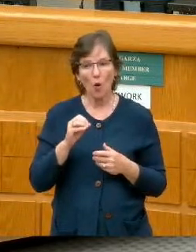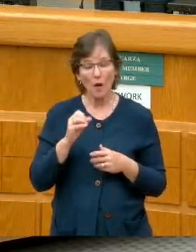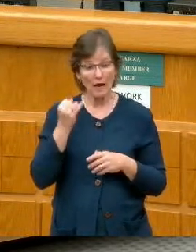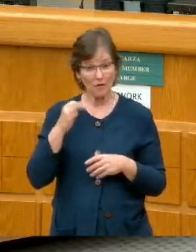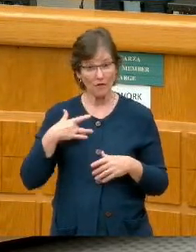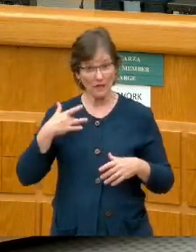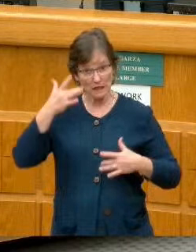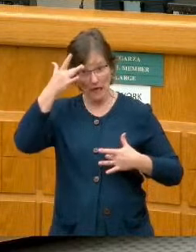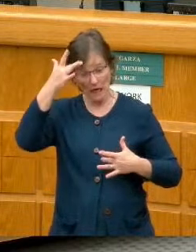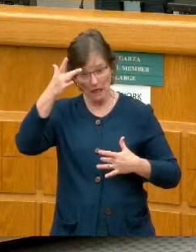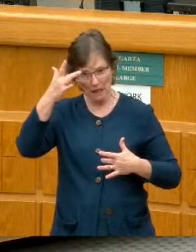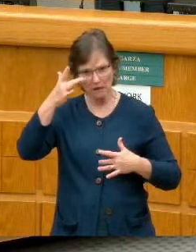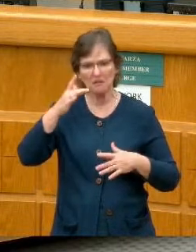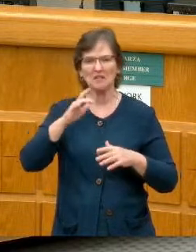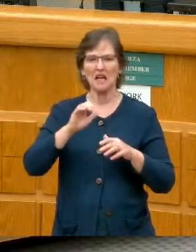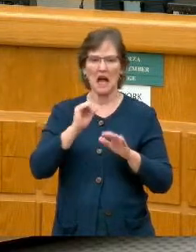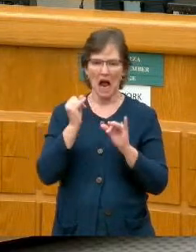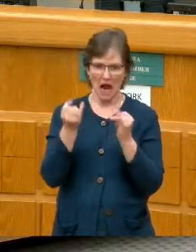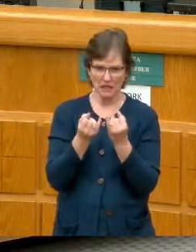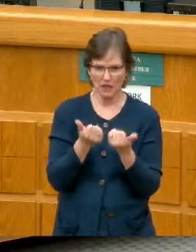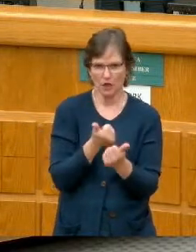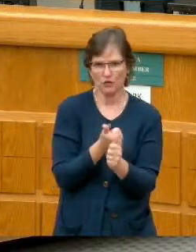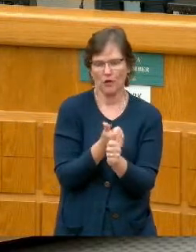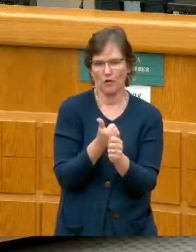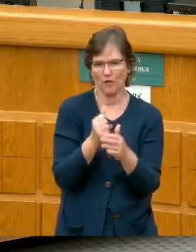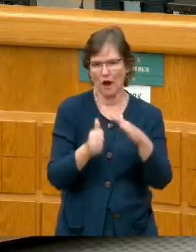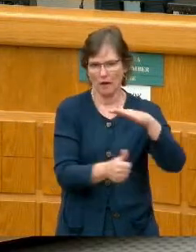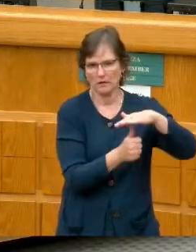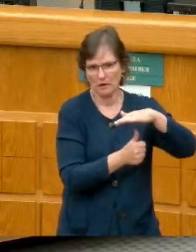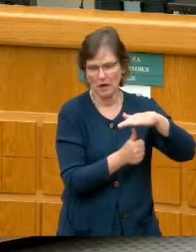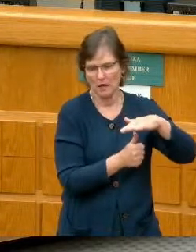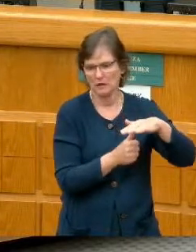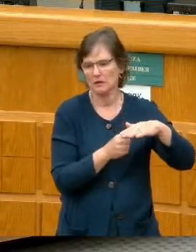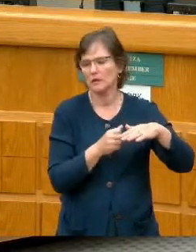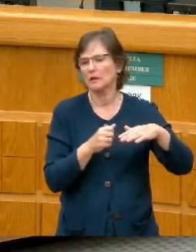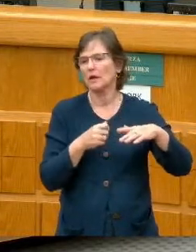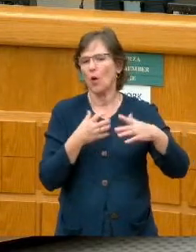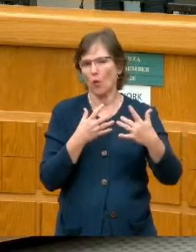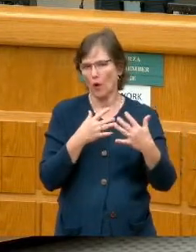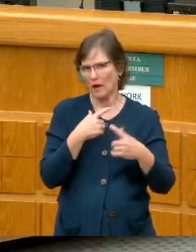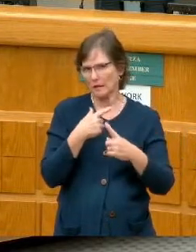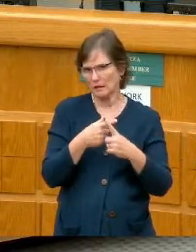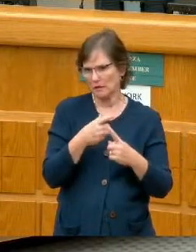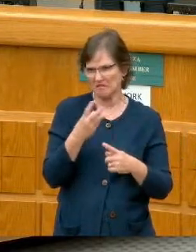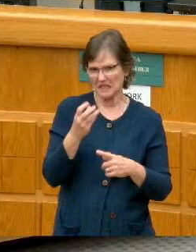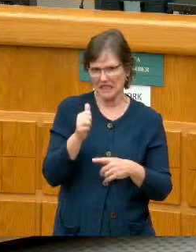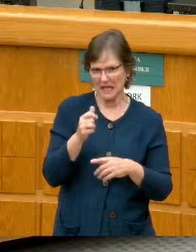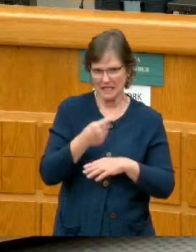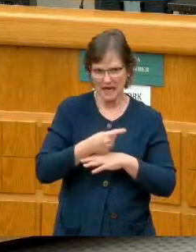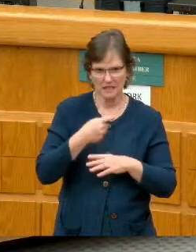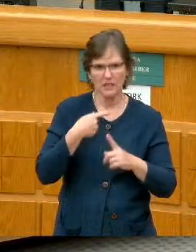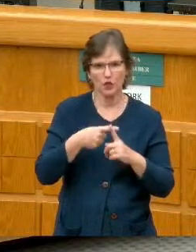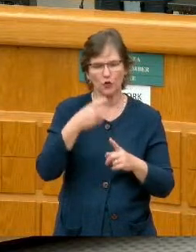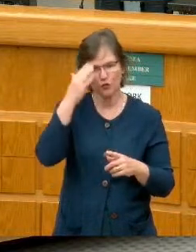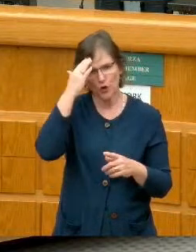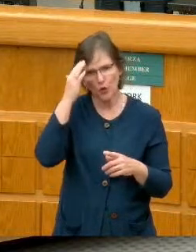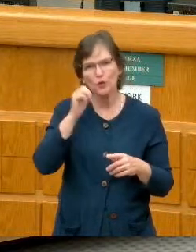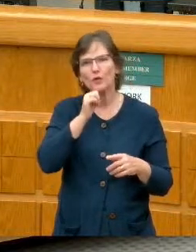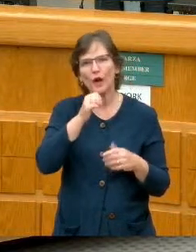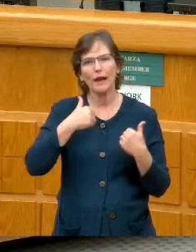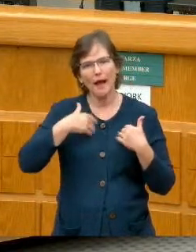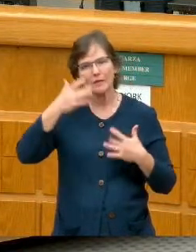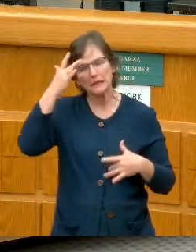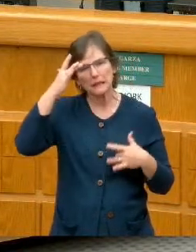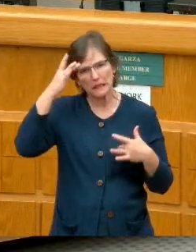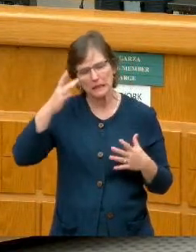who tested positive for COVID-19 until you confirm that you don't yourself have COVID-19. I think we saw what happens